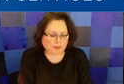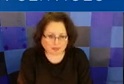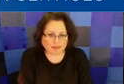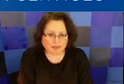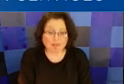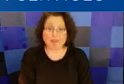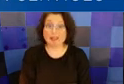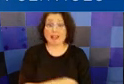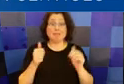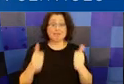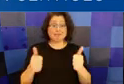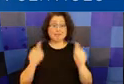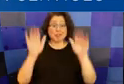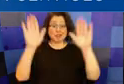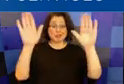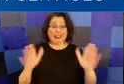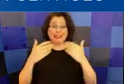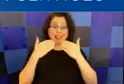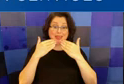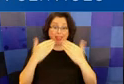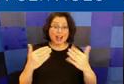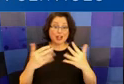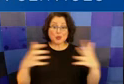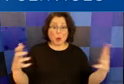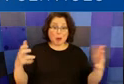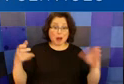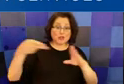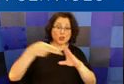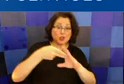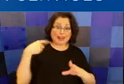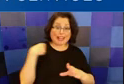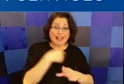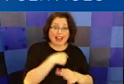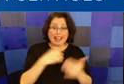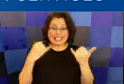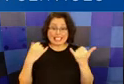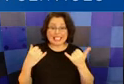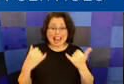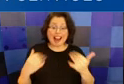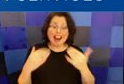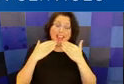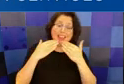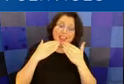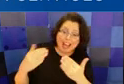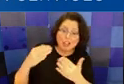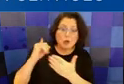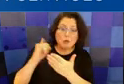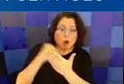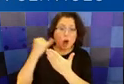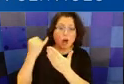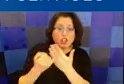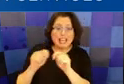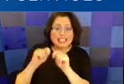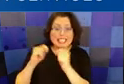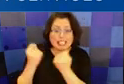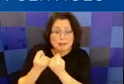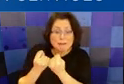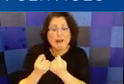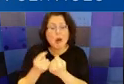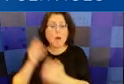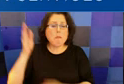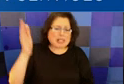Yes, great. So thank you so much to everyone who joined us today. Thank you to the project team for a great